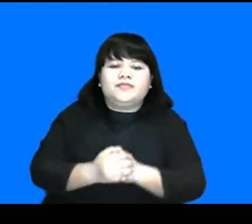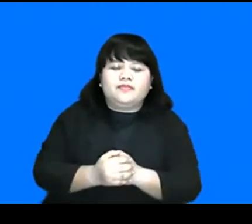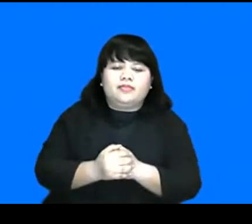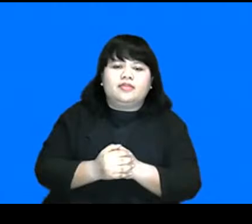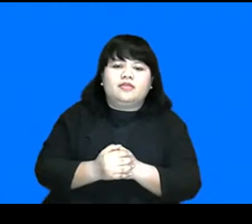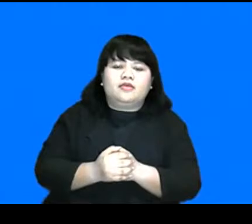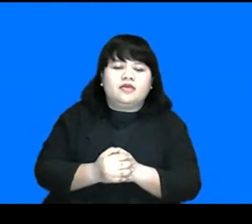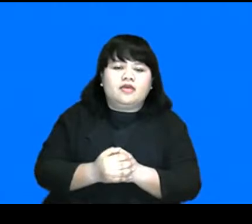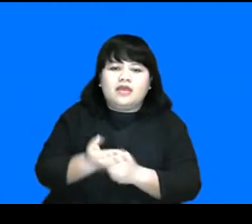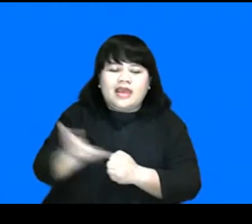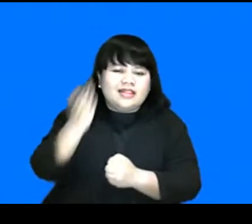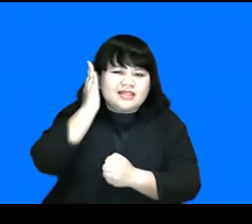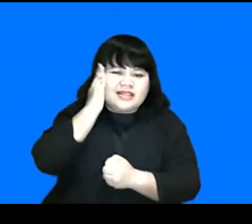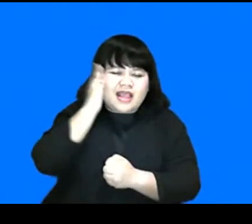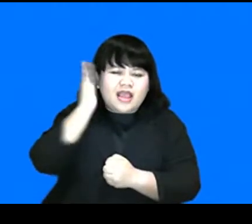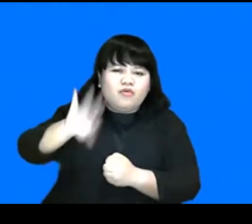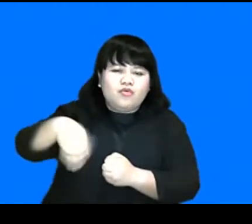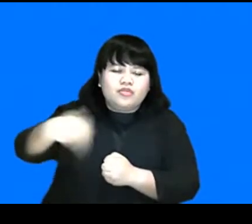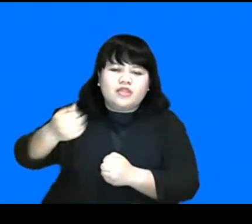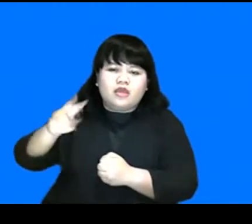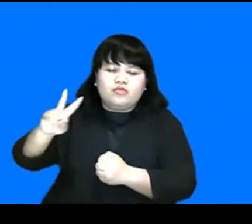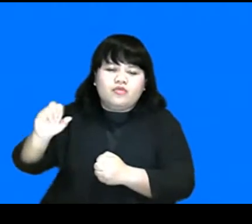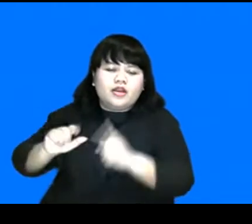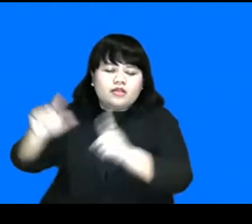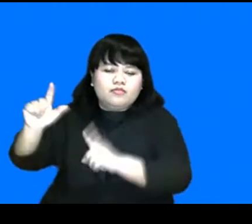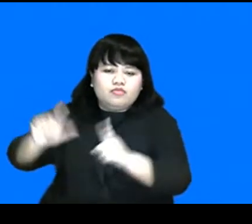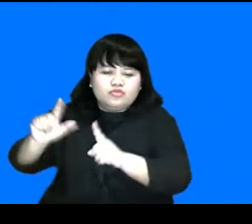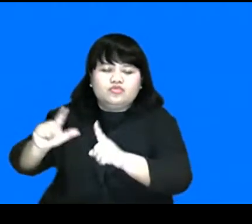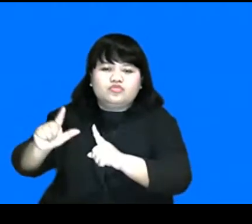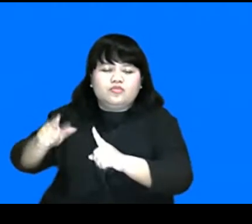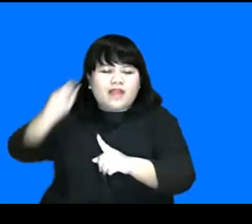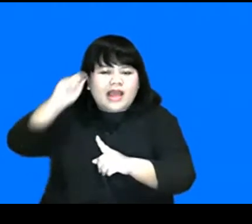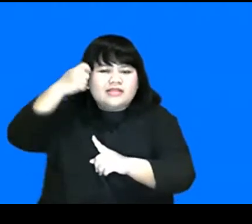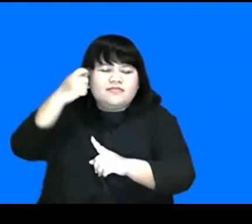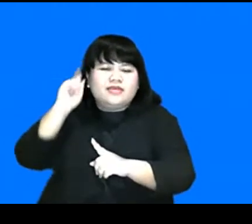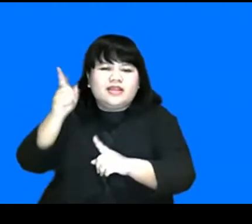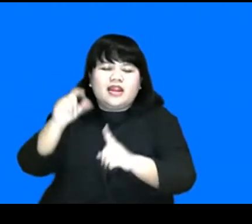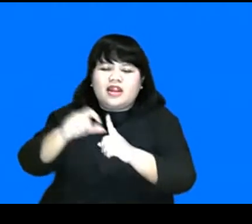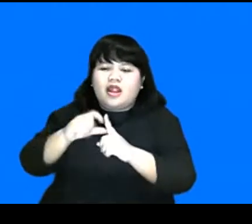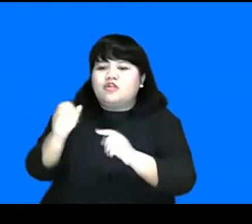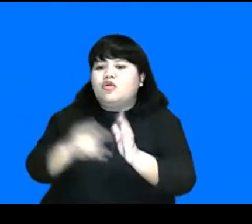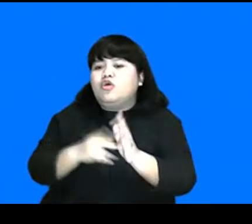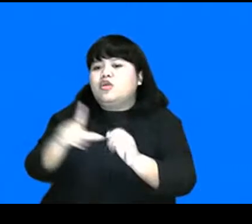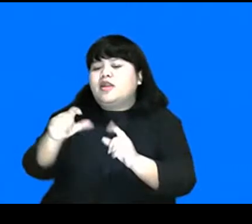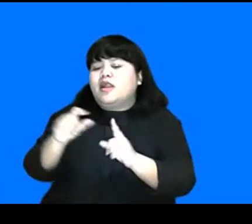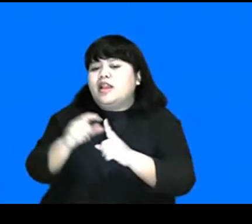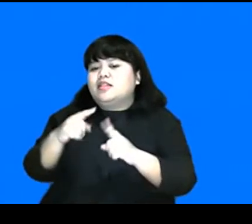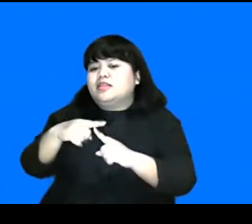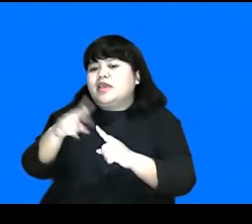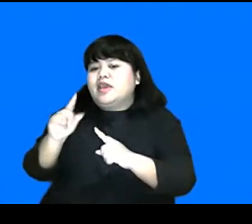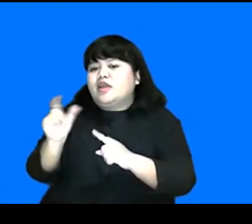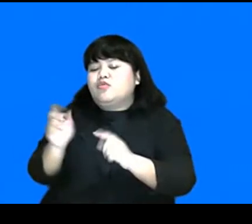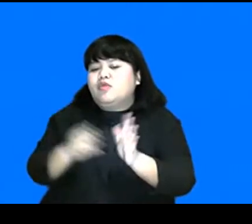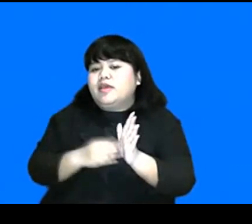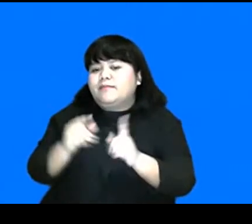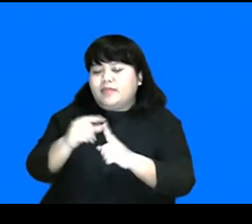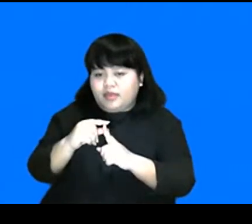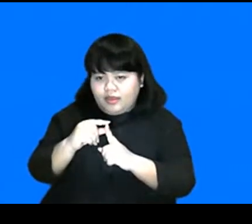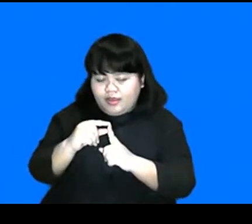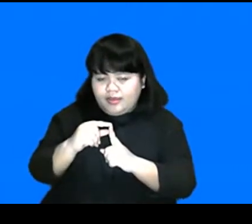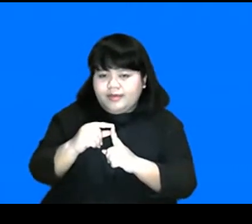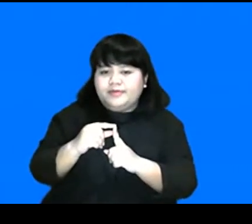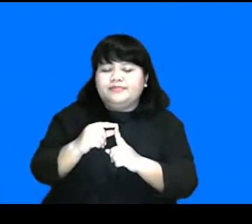2017, you will remember Donald Trump instituted this tax reform, lowering the corporate income tax